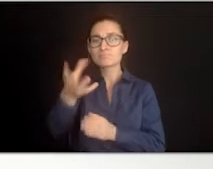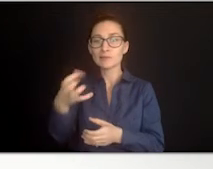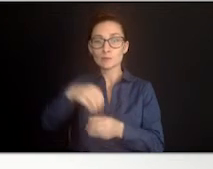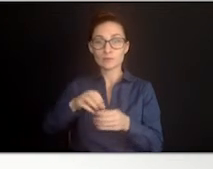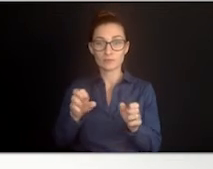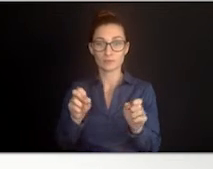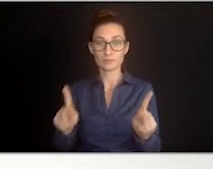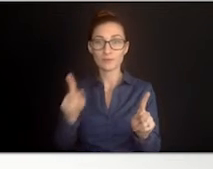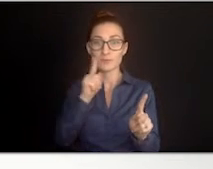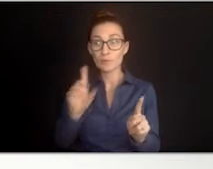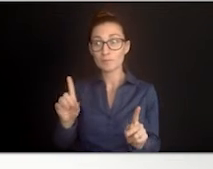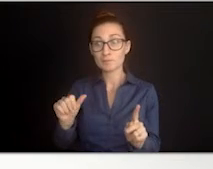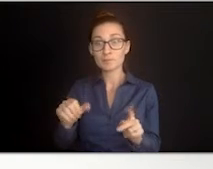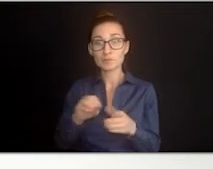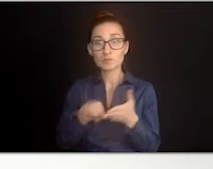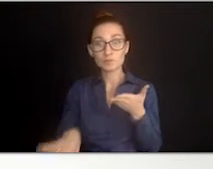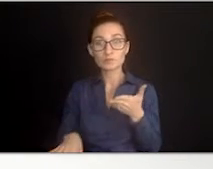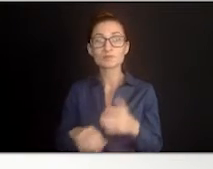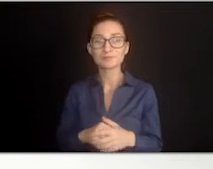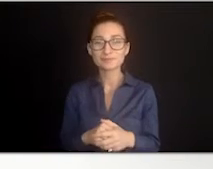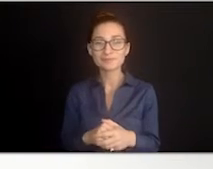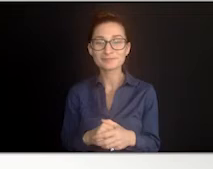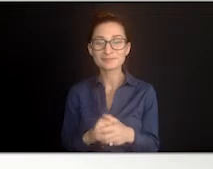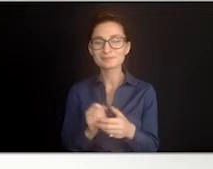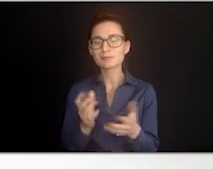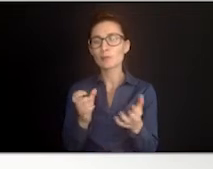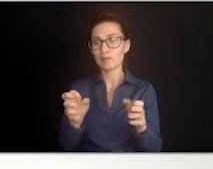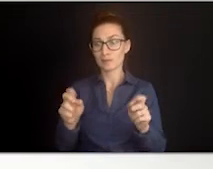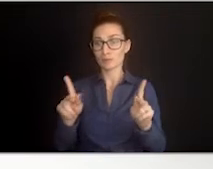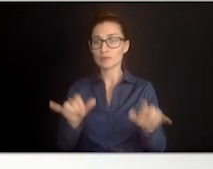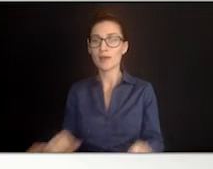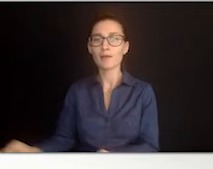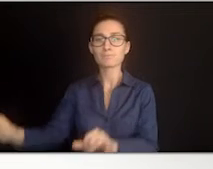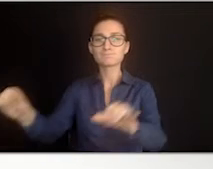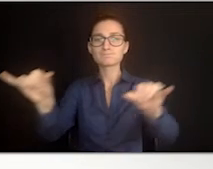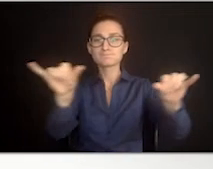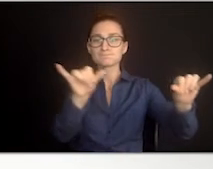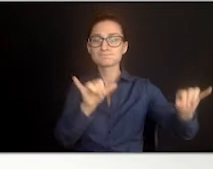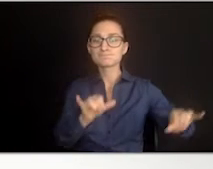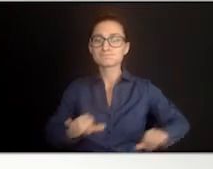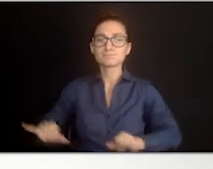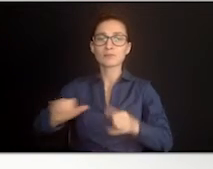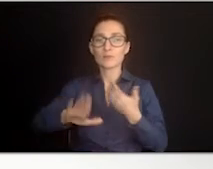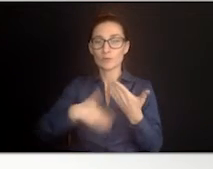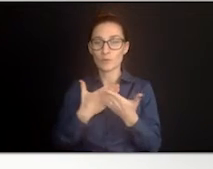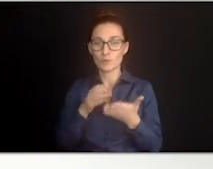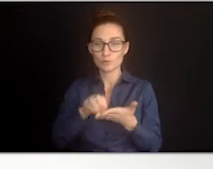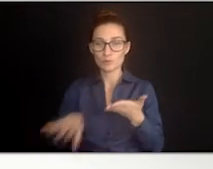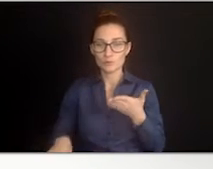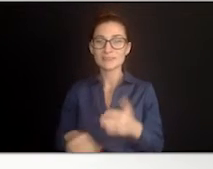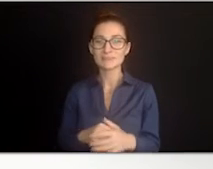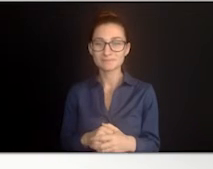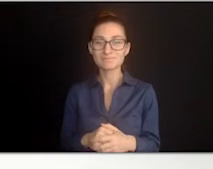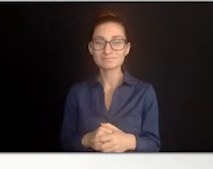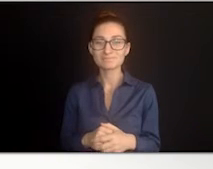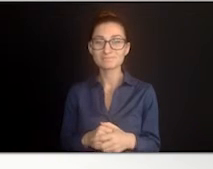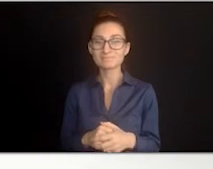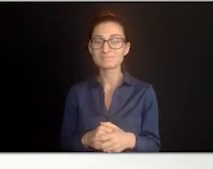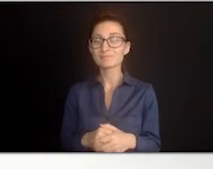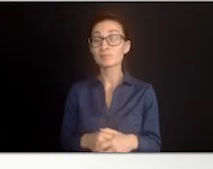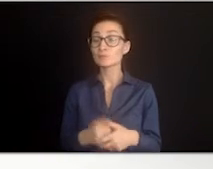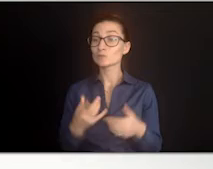with disabilities so that they have the same opportunities as their peers without disabilities moving forward in life, so they have the